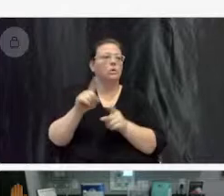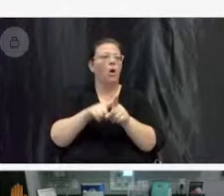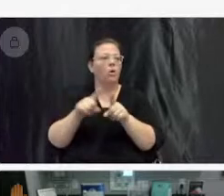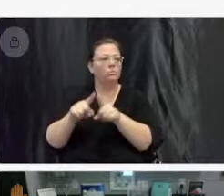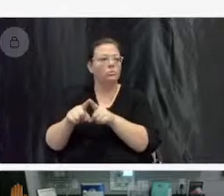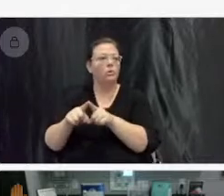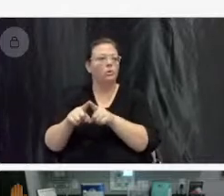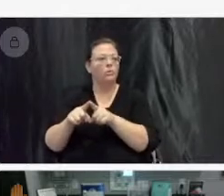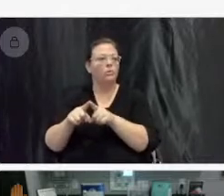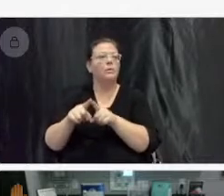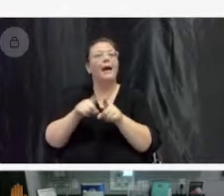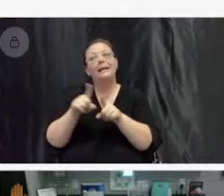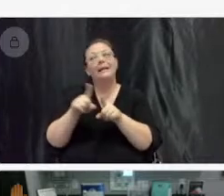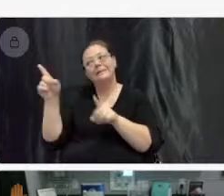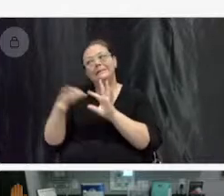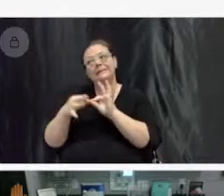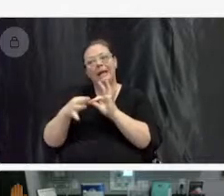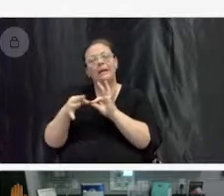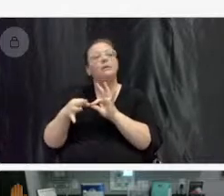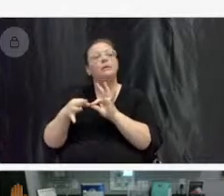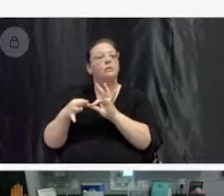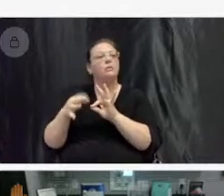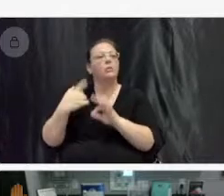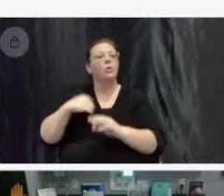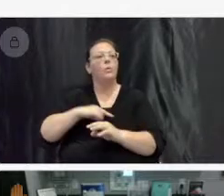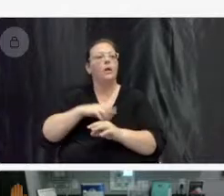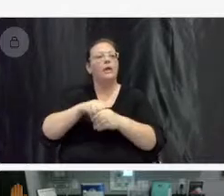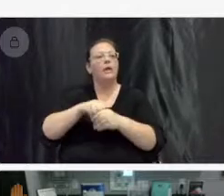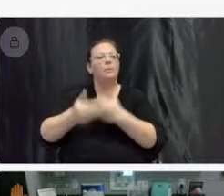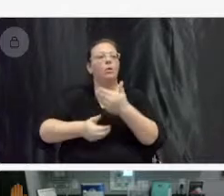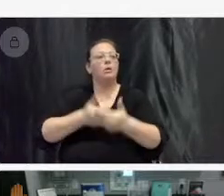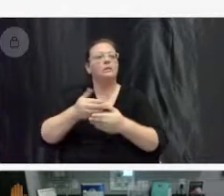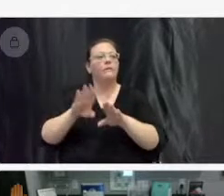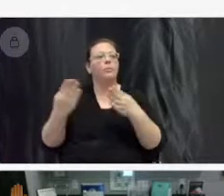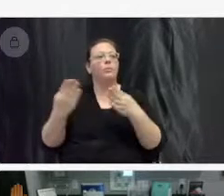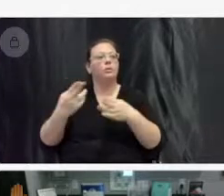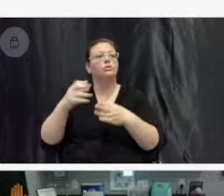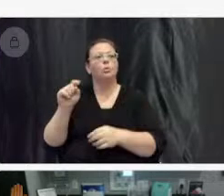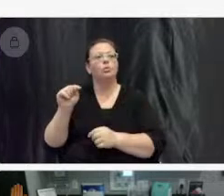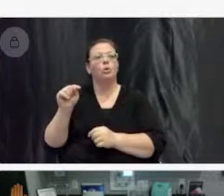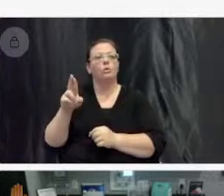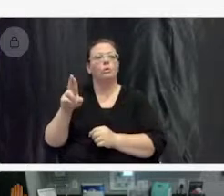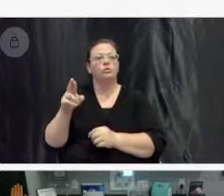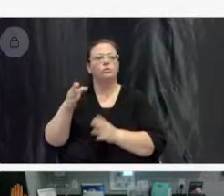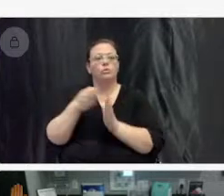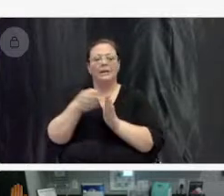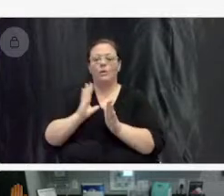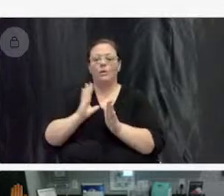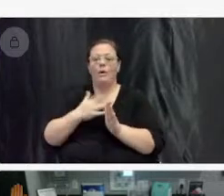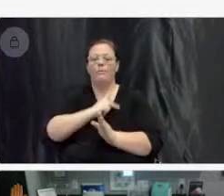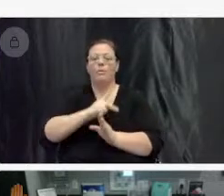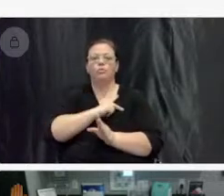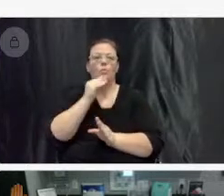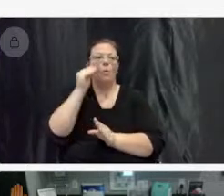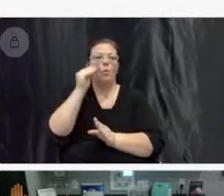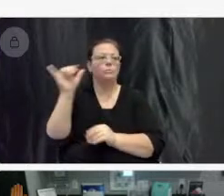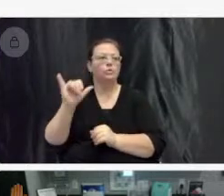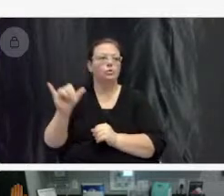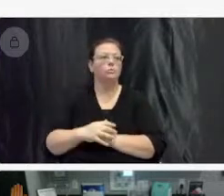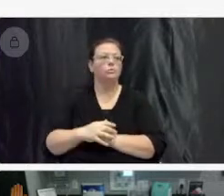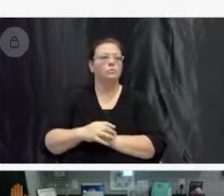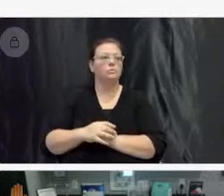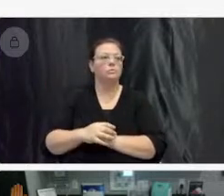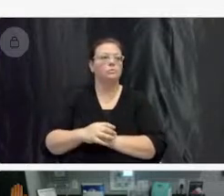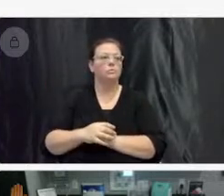also, as he stated in our intro, we're in the process of opening a short-term rental next to our personal property as well.